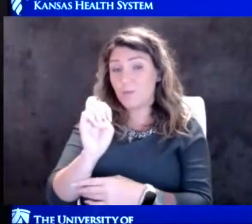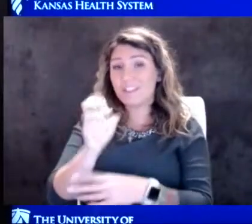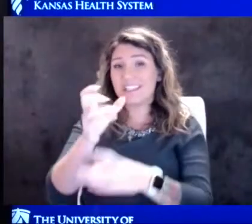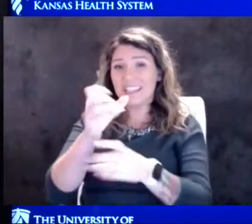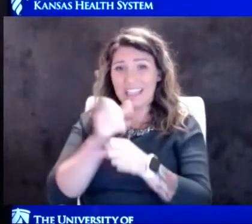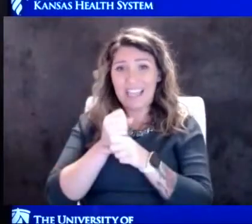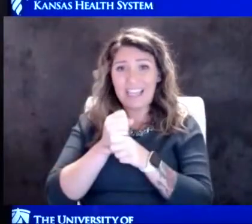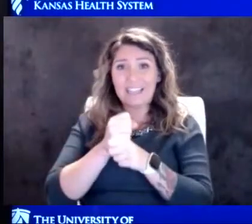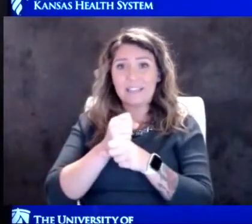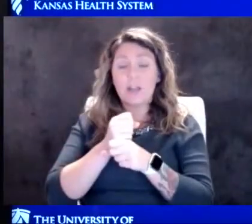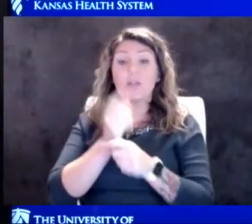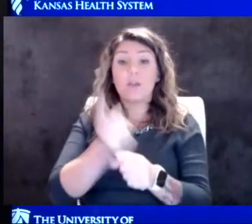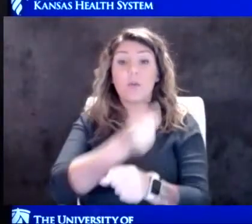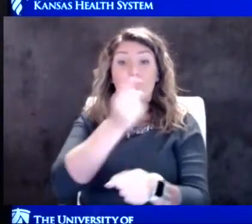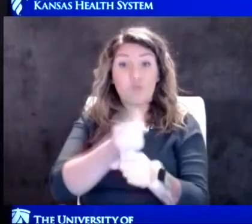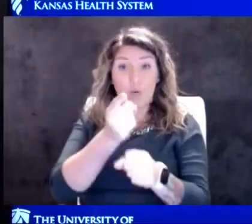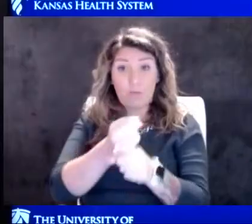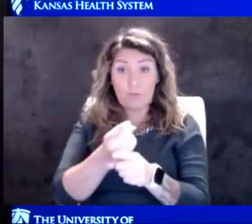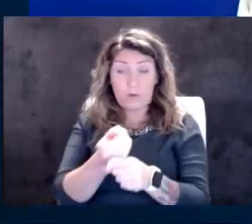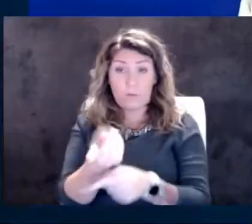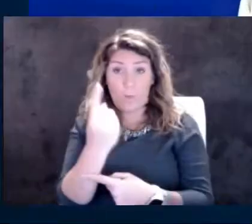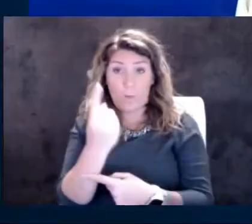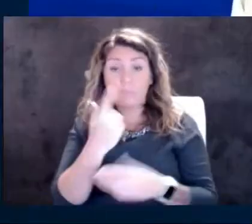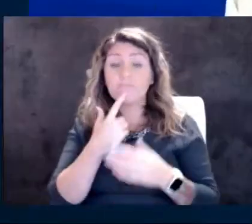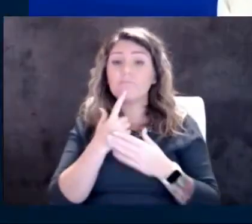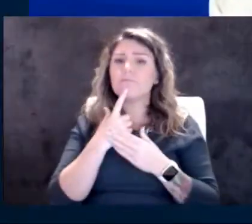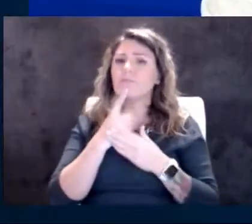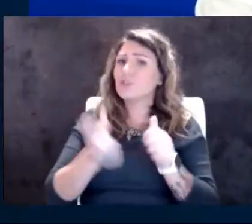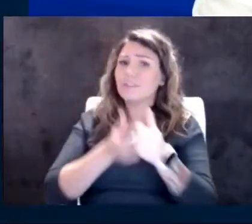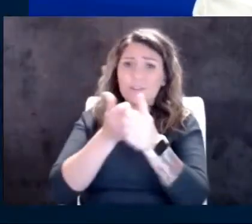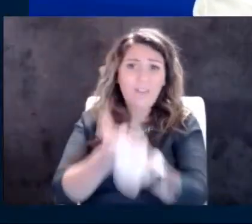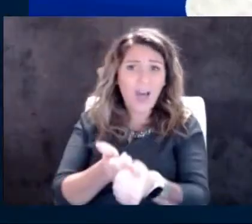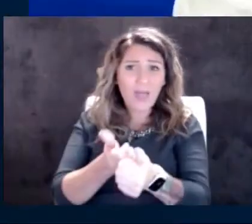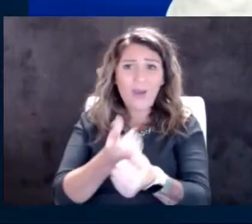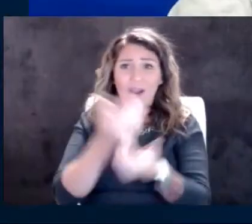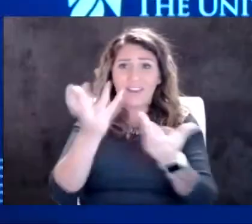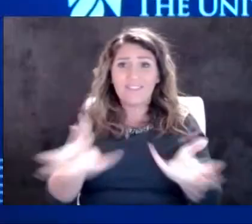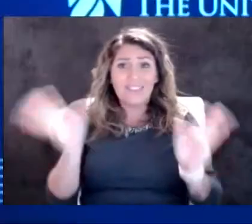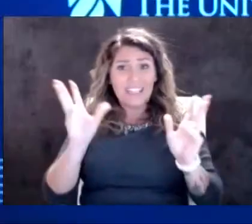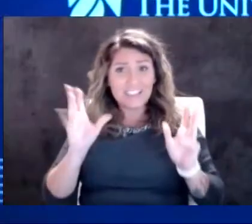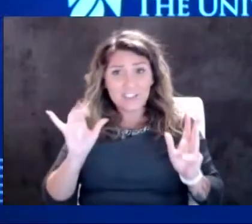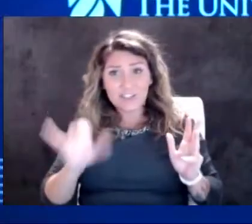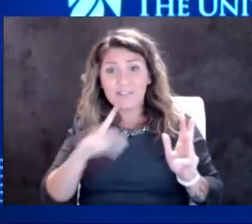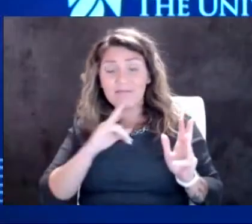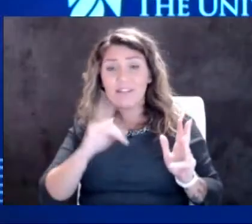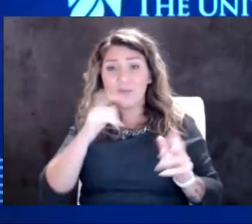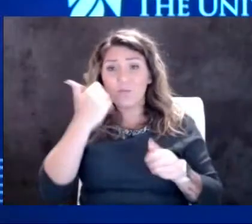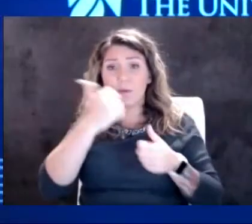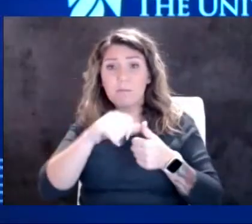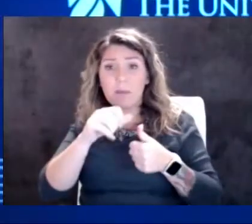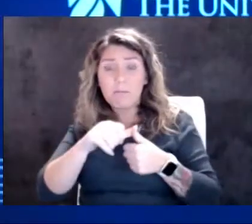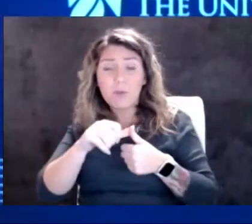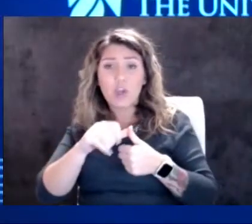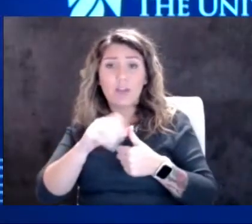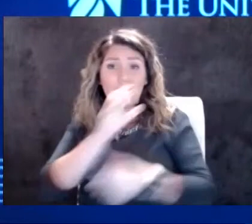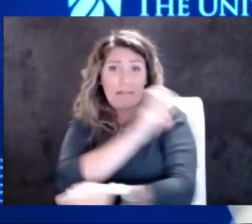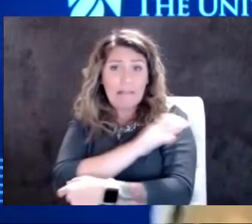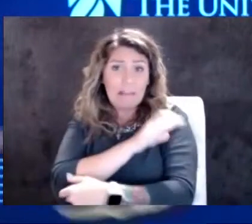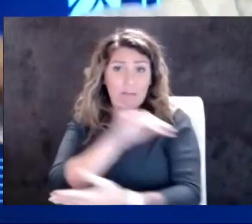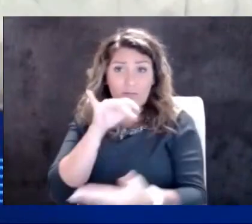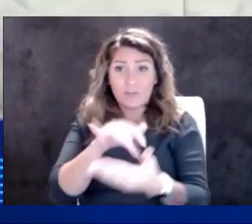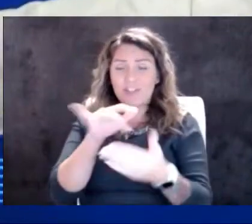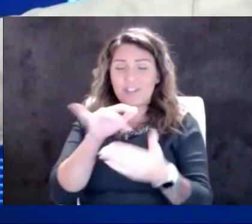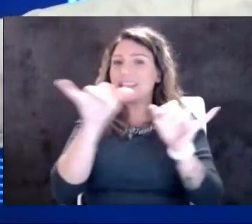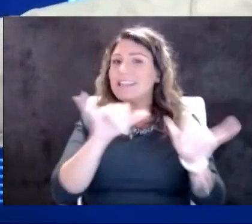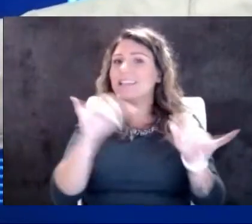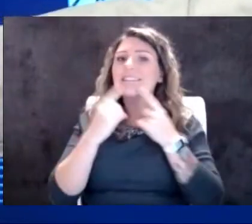regular dose at that point. Yeah, I think we just follow the thing. Just go ahead and get it done. And again, remember, the clinical trial shows the same efficacy in the 5 to